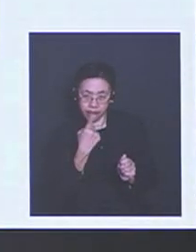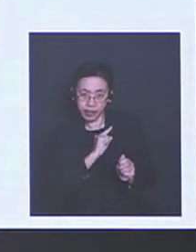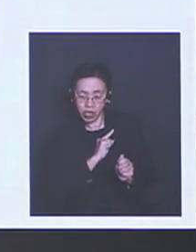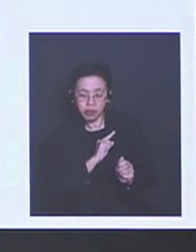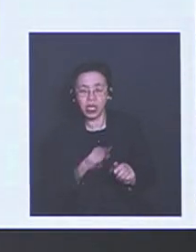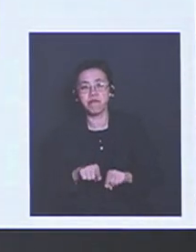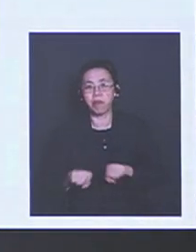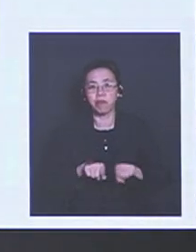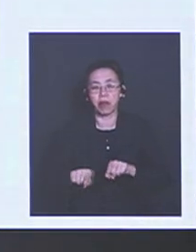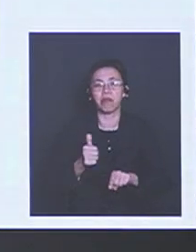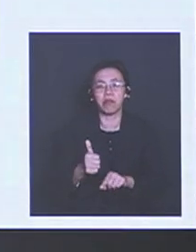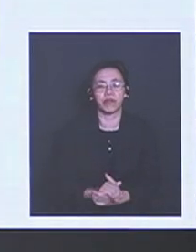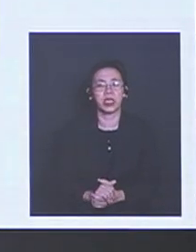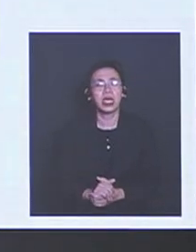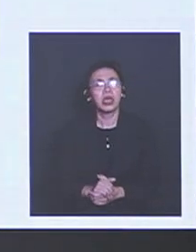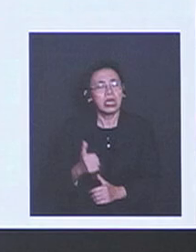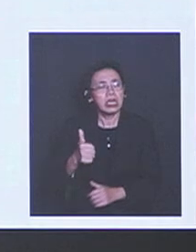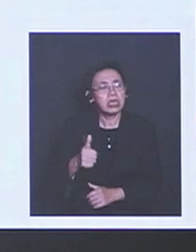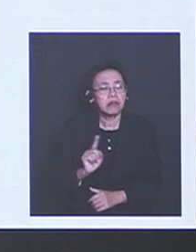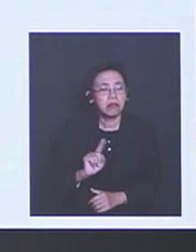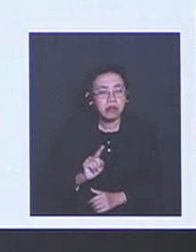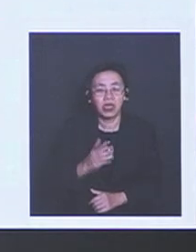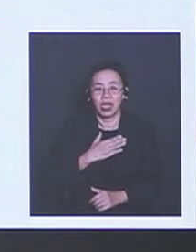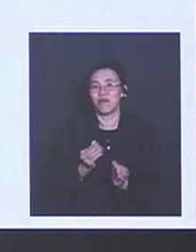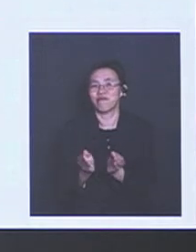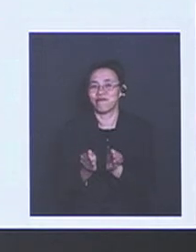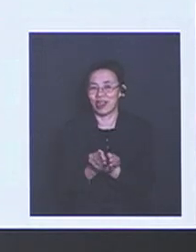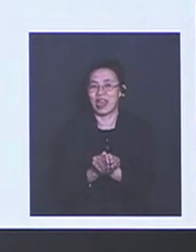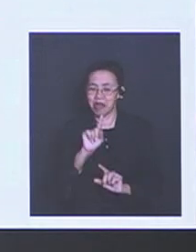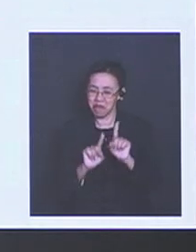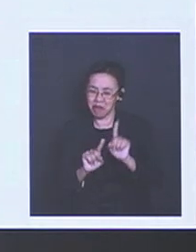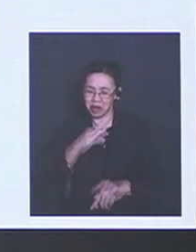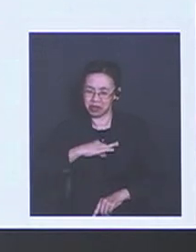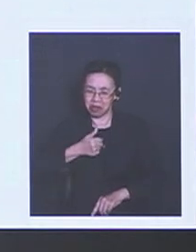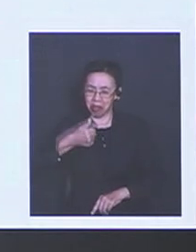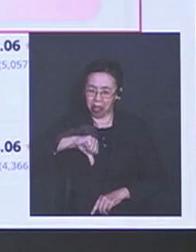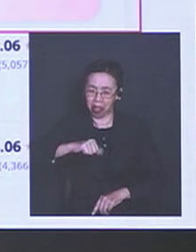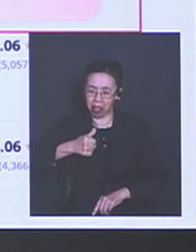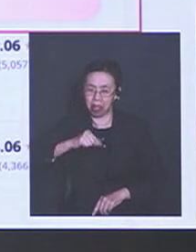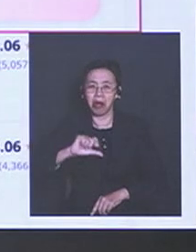can rate it. You know, if the problem is not good, you can rate it, that good or bad.